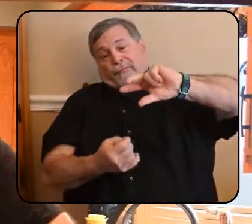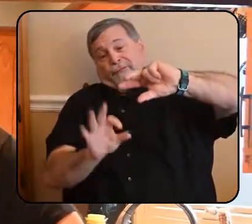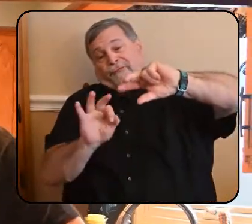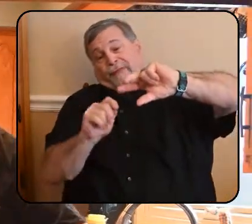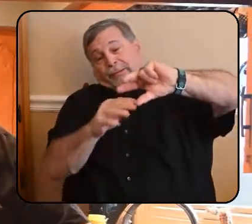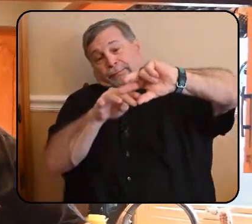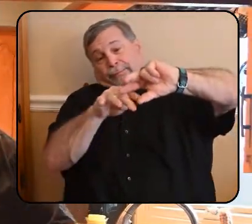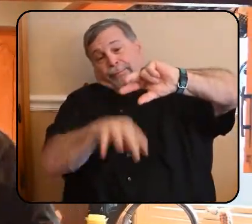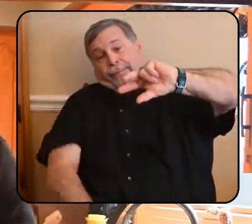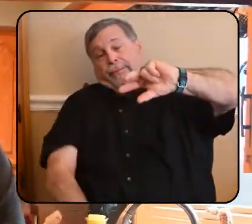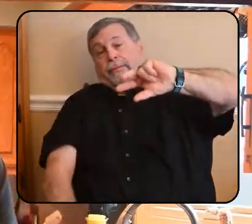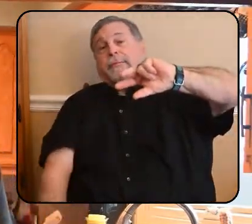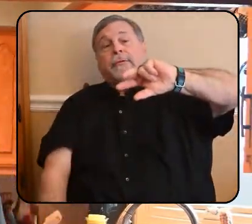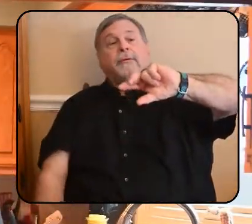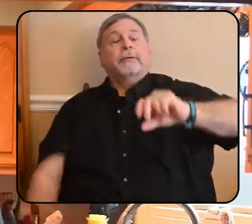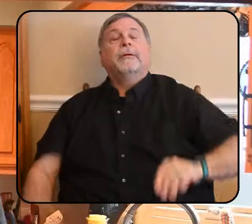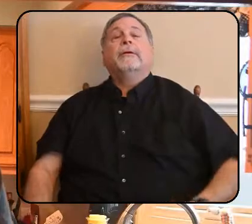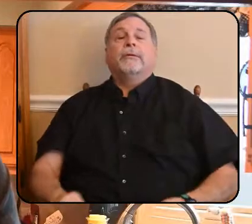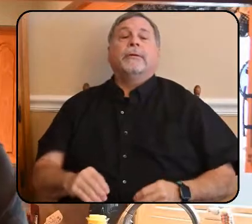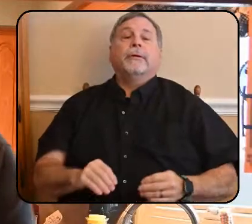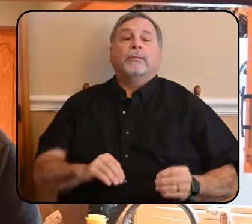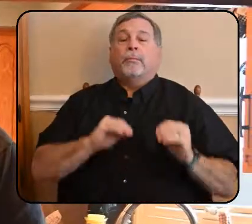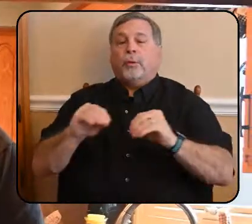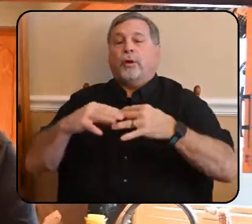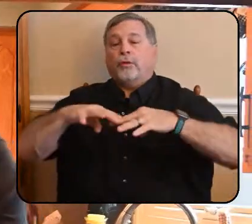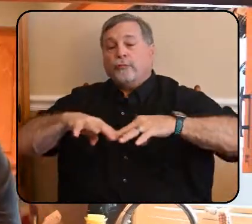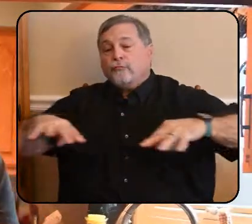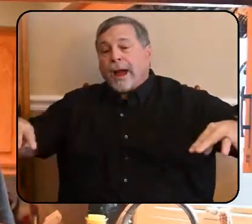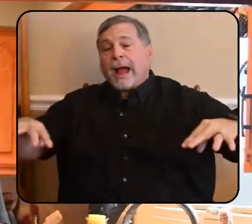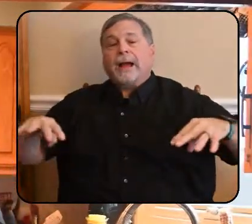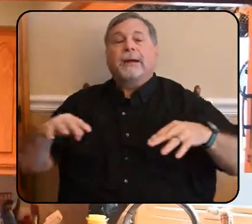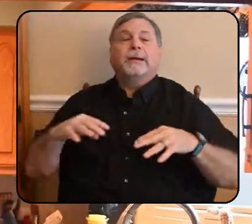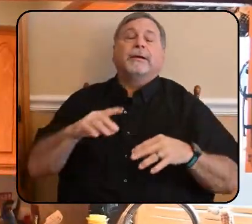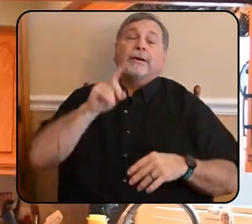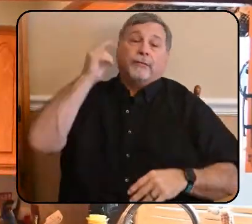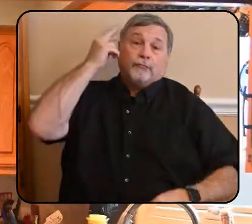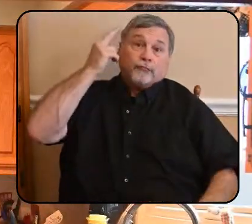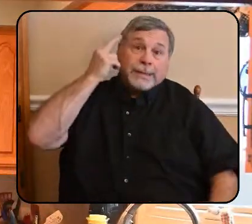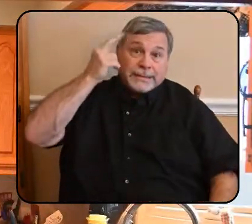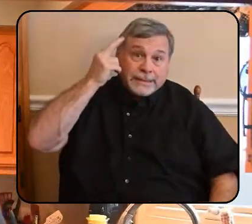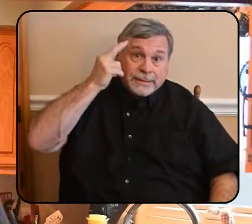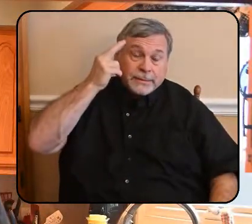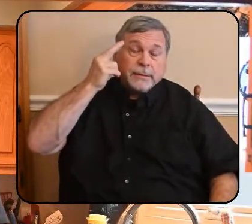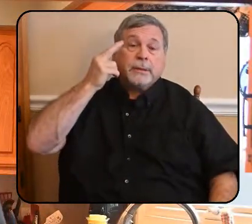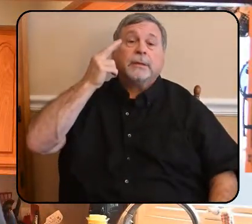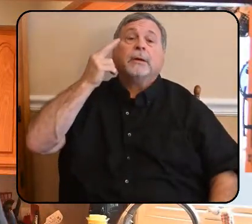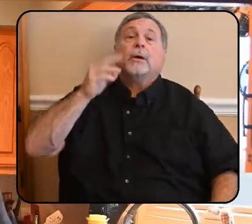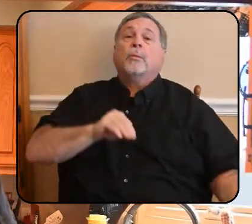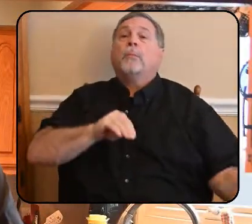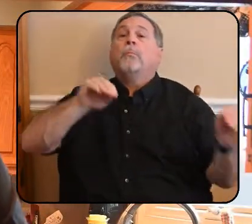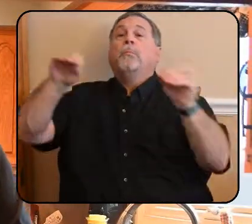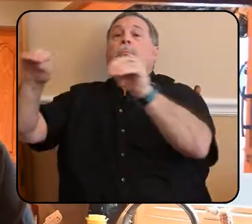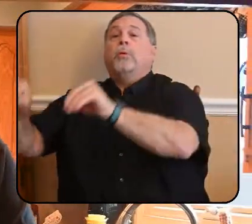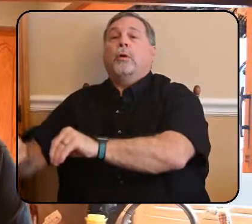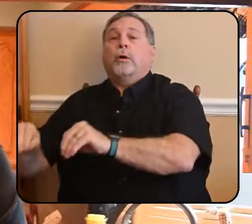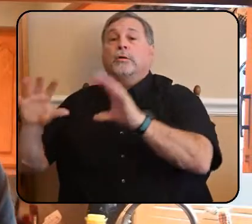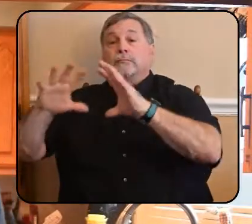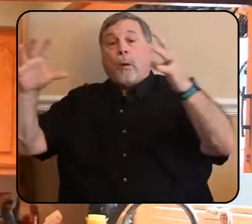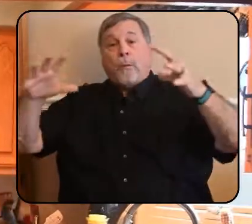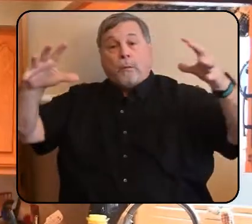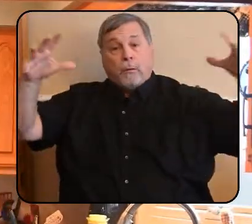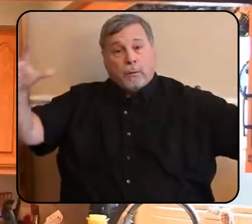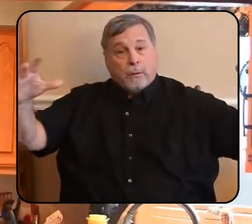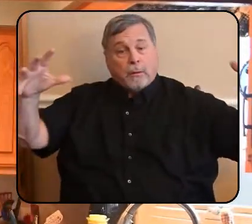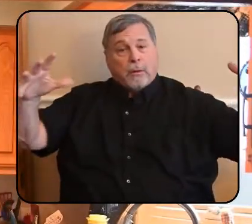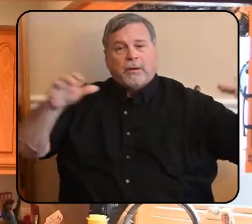this and put it on this rack, and the reason we're doing this is so that when we put it on the smoker, we don't